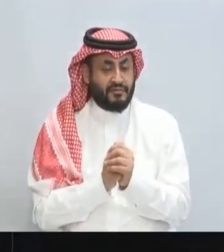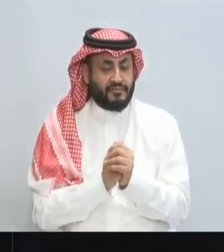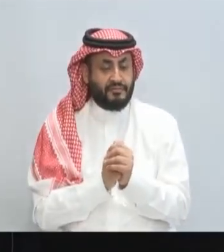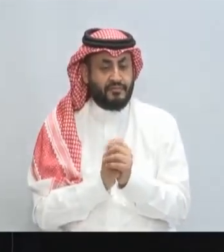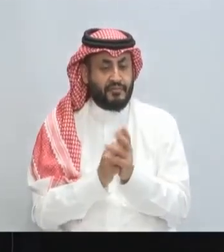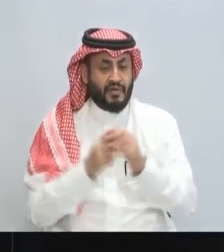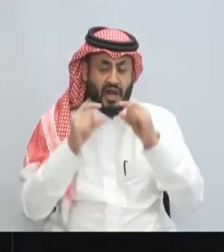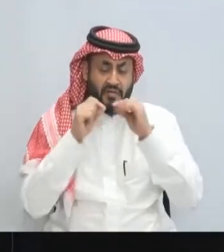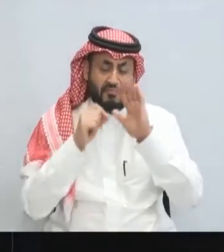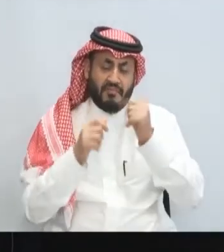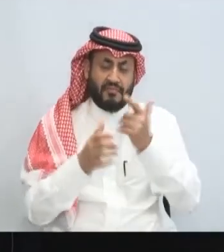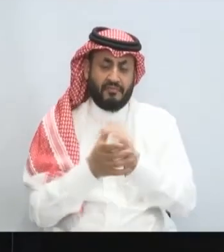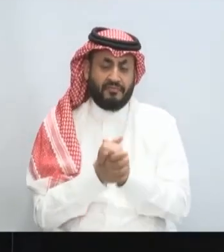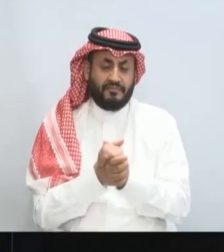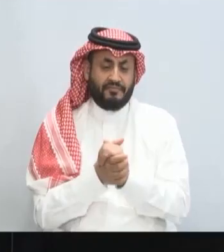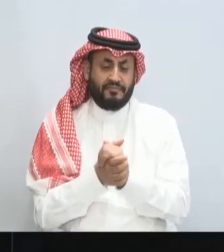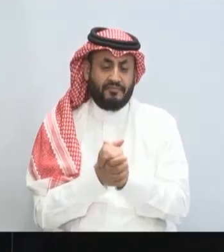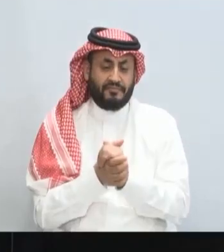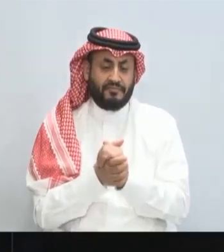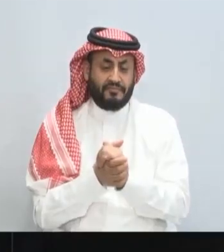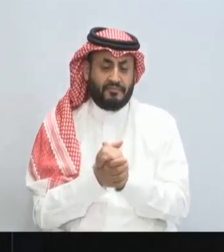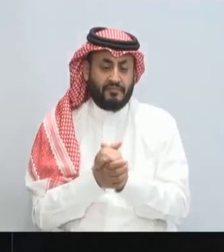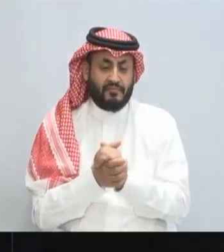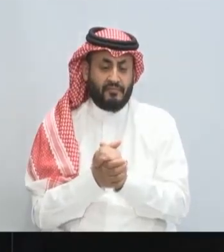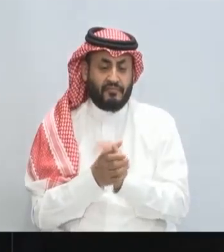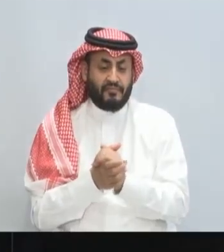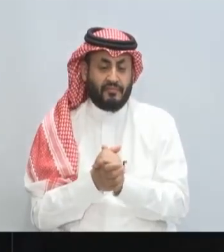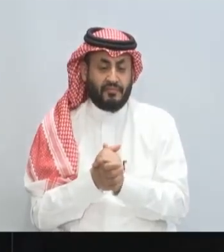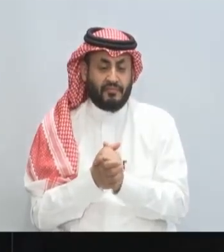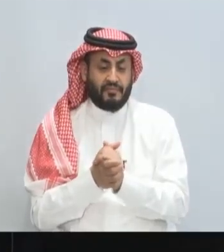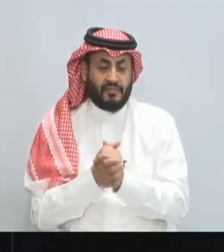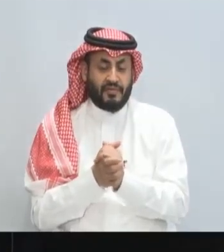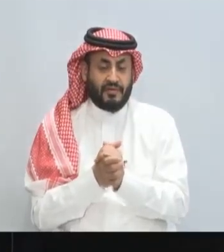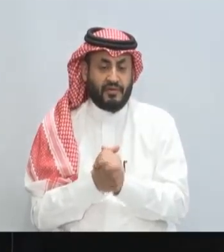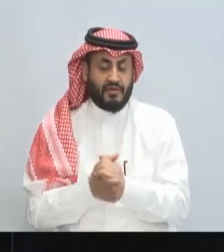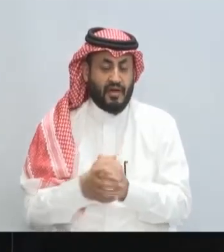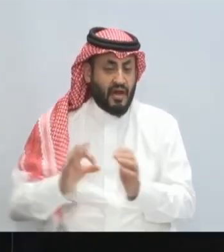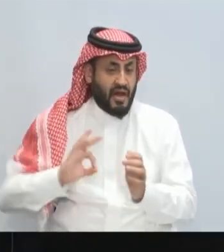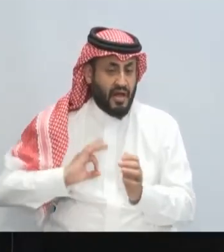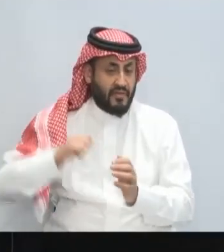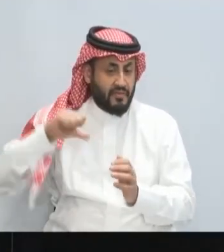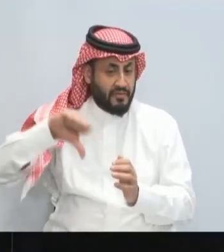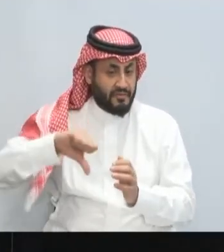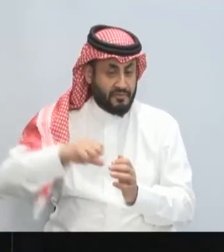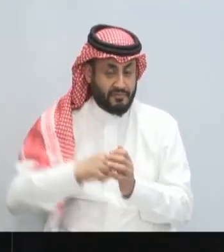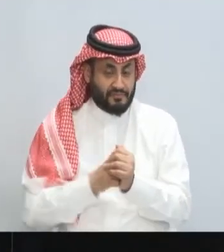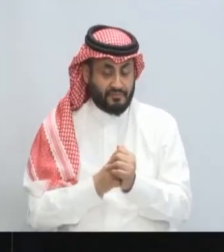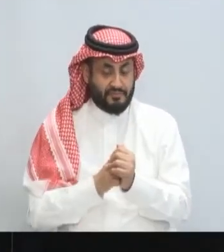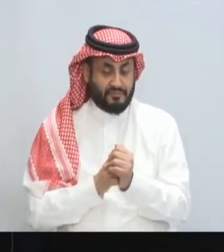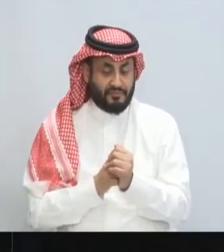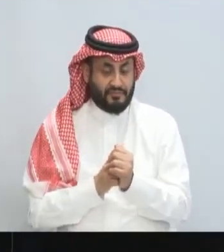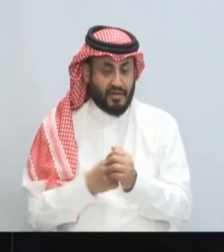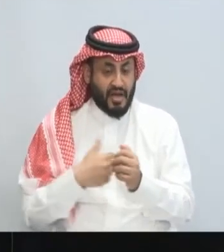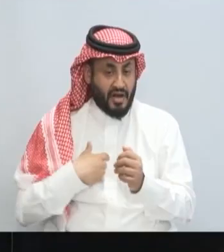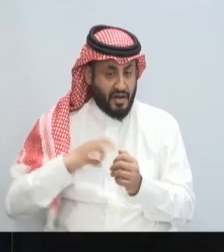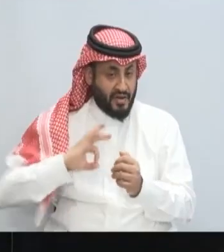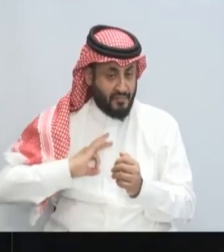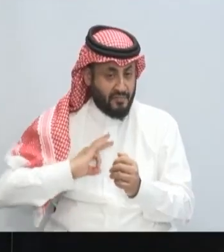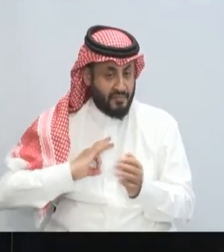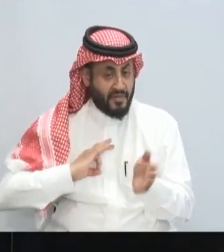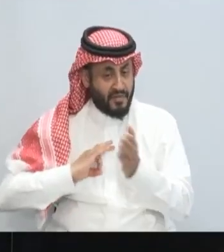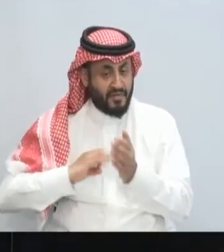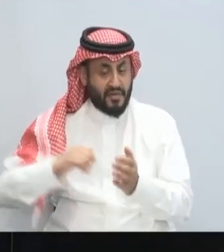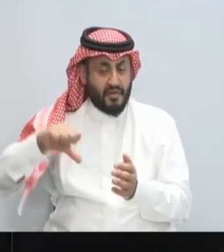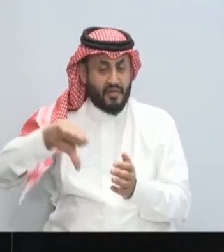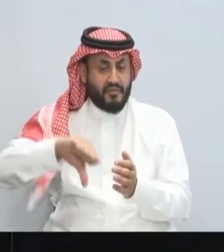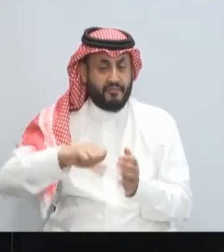He doesn't like sandwiches. So you can ask and have sentences like this by saying I like and